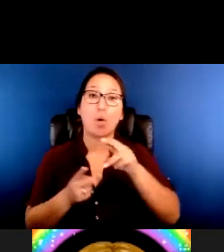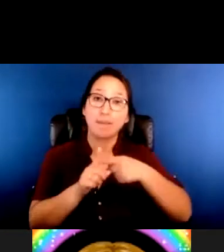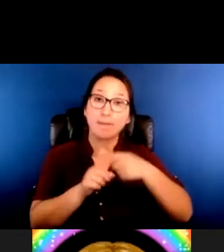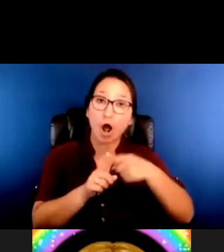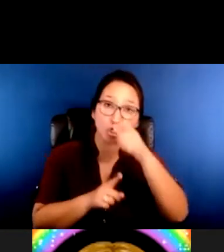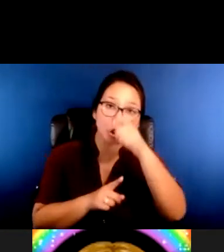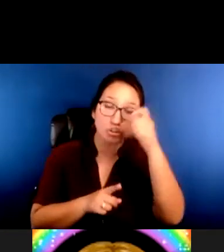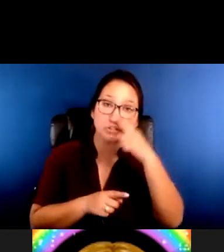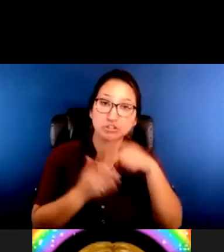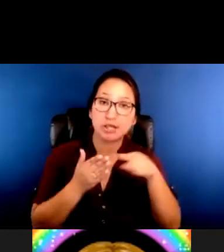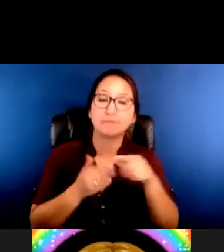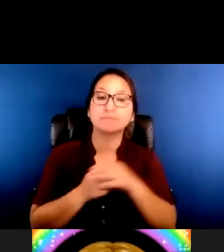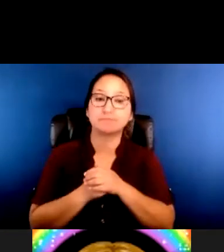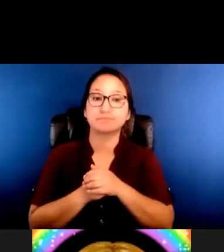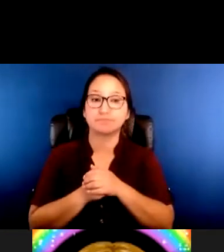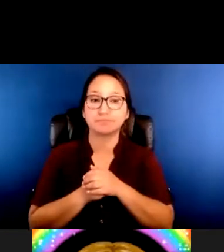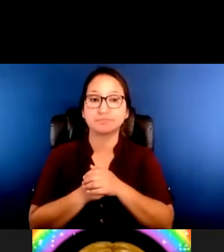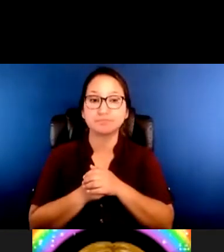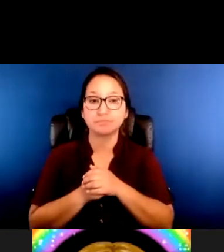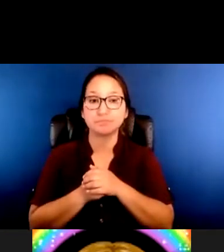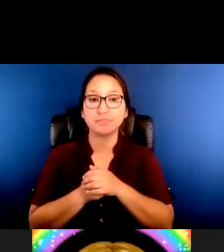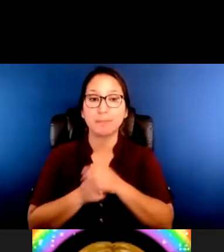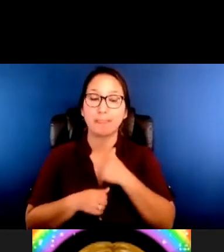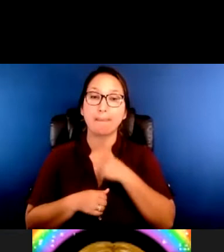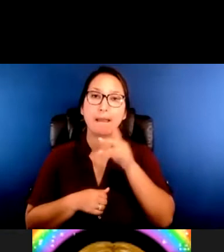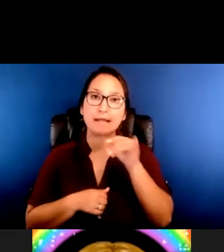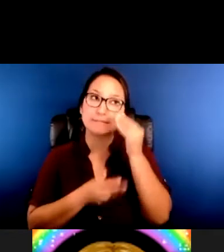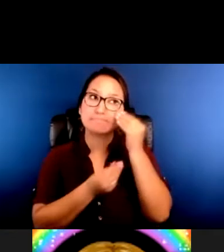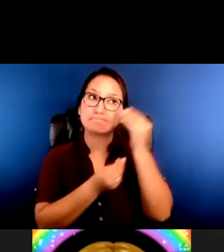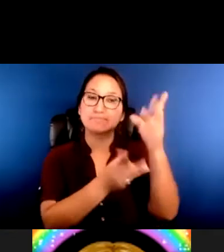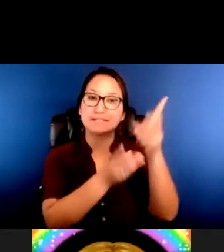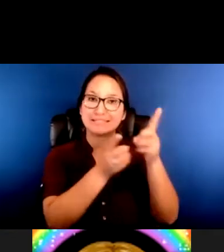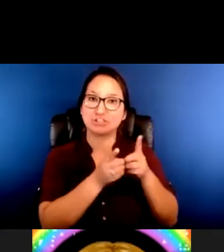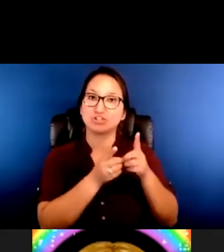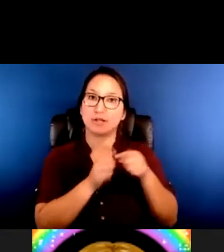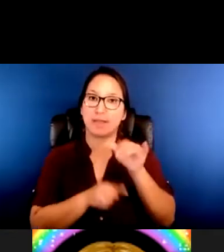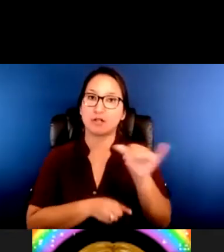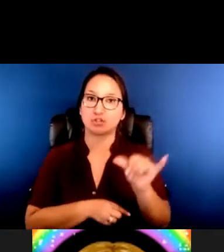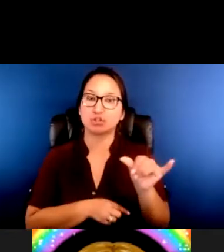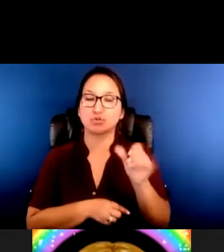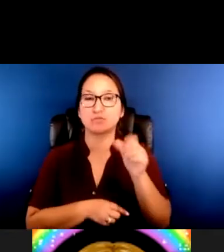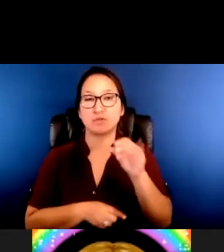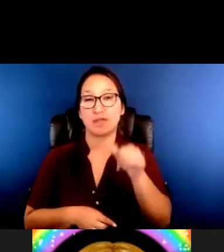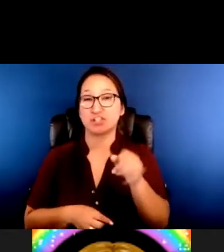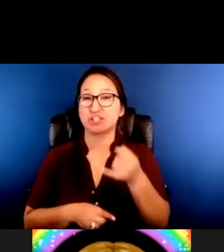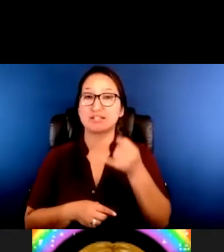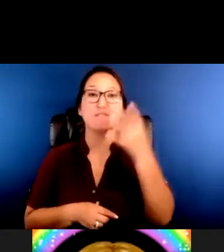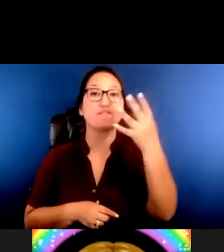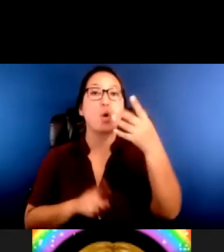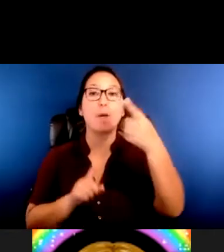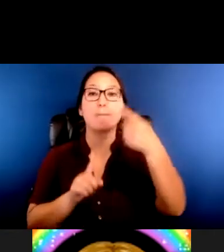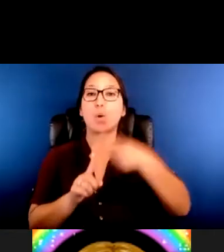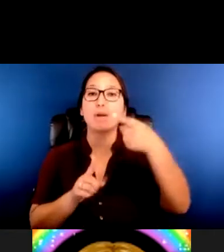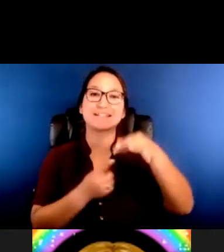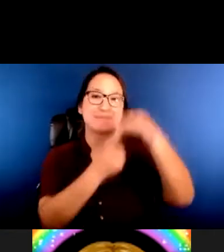talk to district, and I did reference to district on that issue as well. But that is just a 4-point special. There you go.